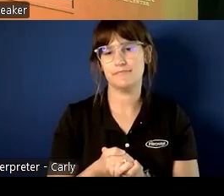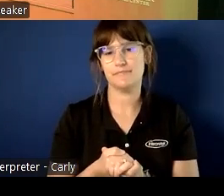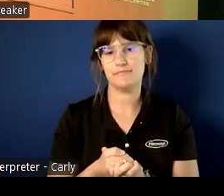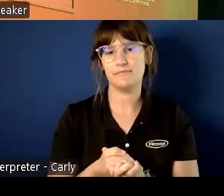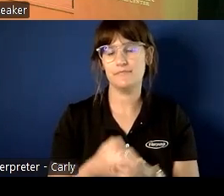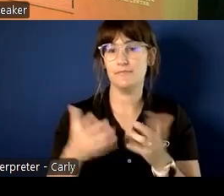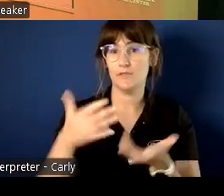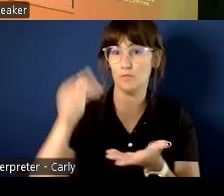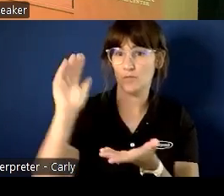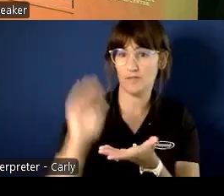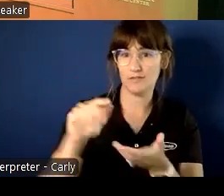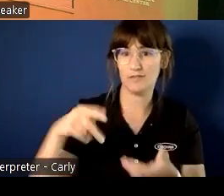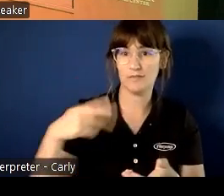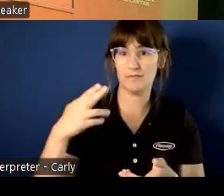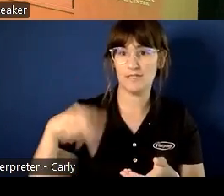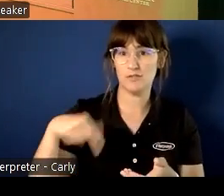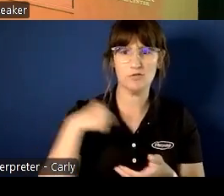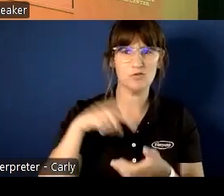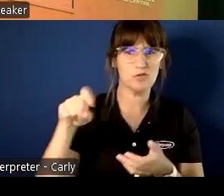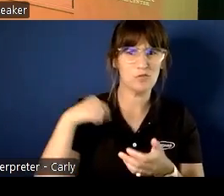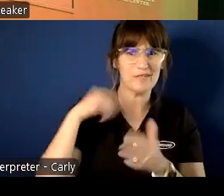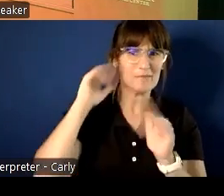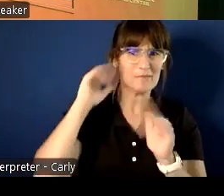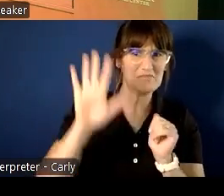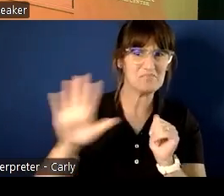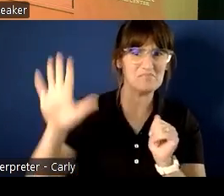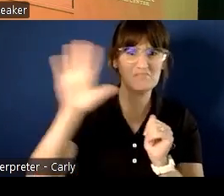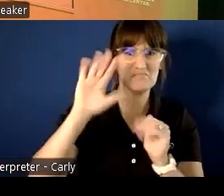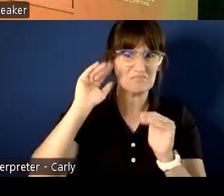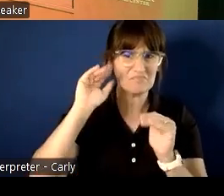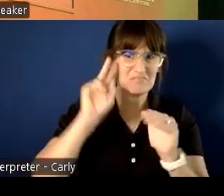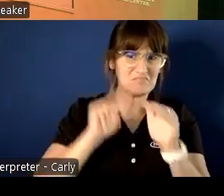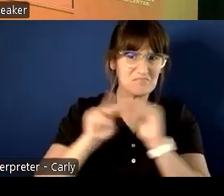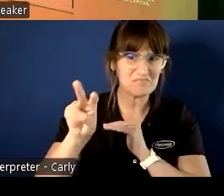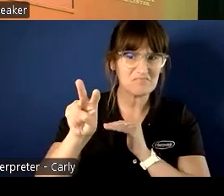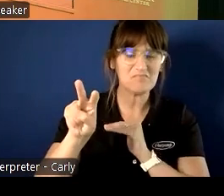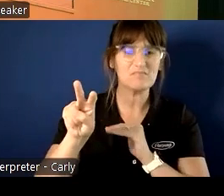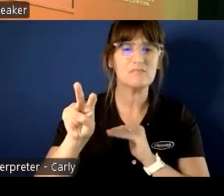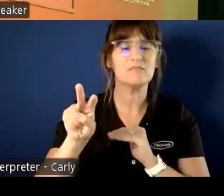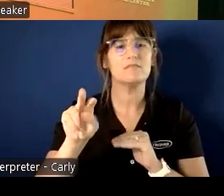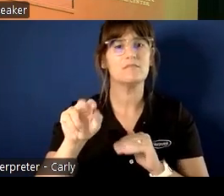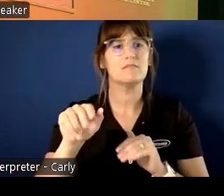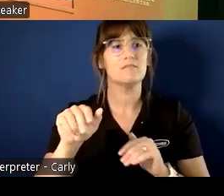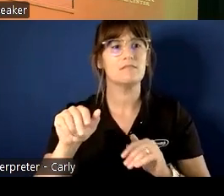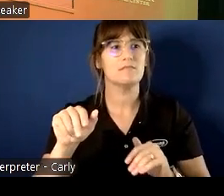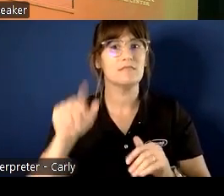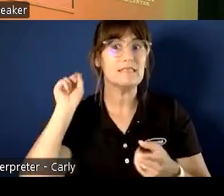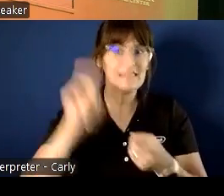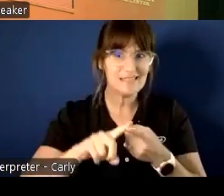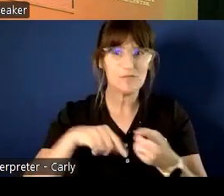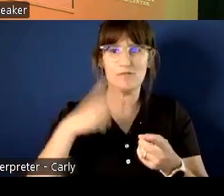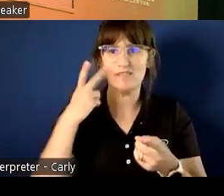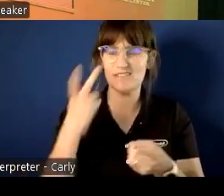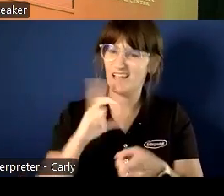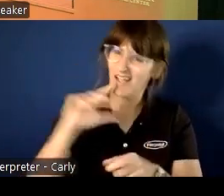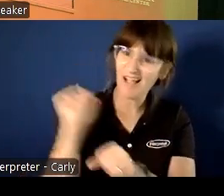reduction in PHQ should we expect before we can start to see an actual economic benefit from the payer perspective? So